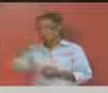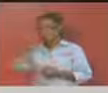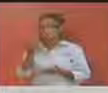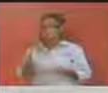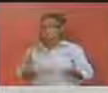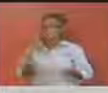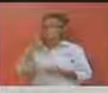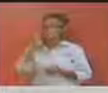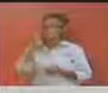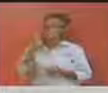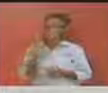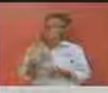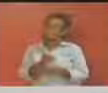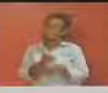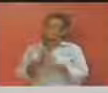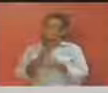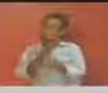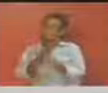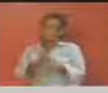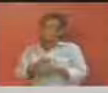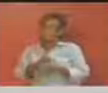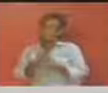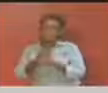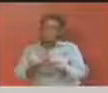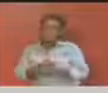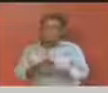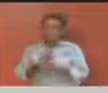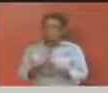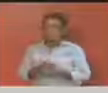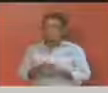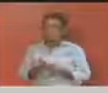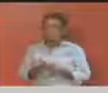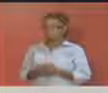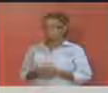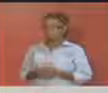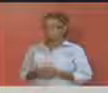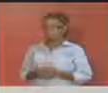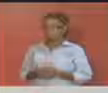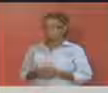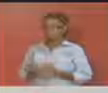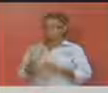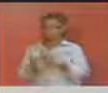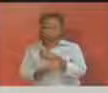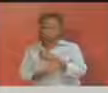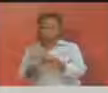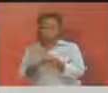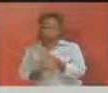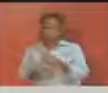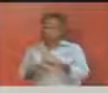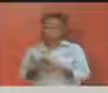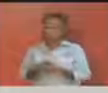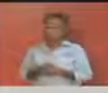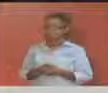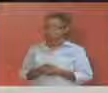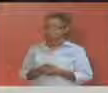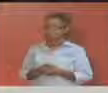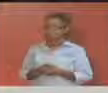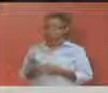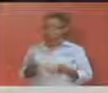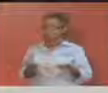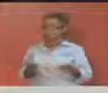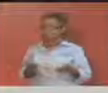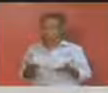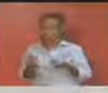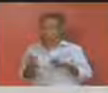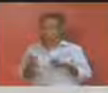and Tobago model of being conservative and careful has worked for us. Let us continue treading